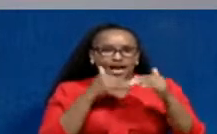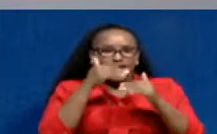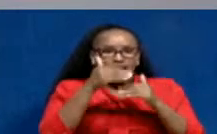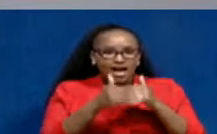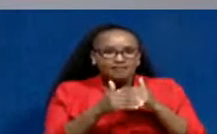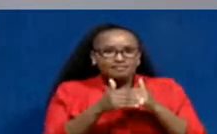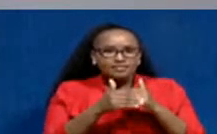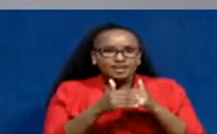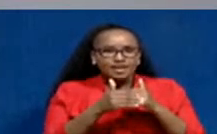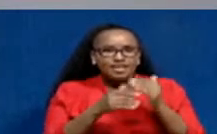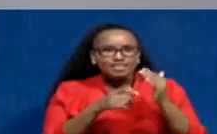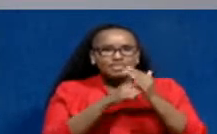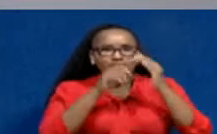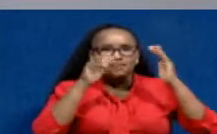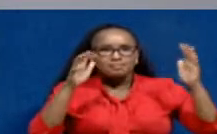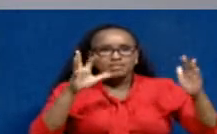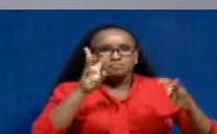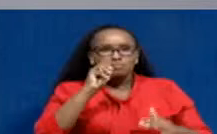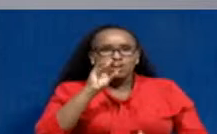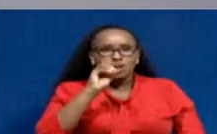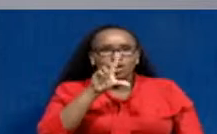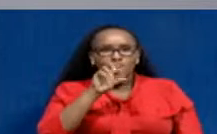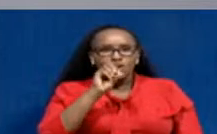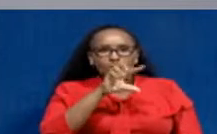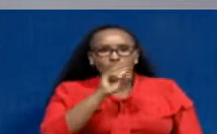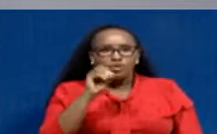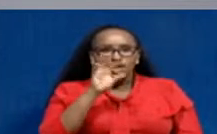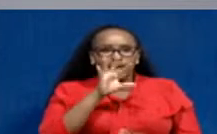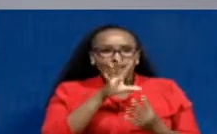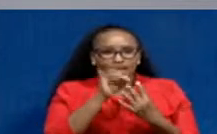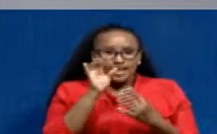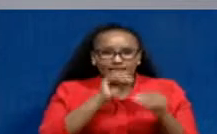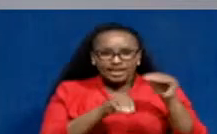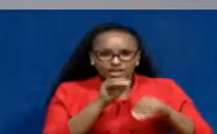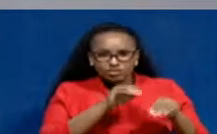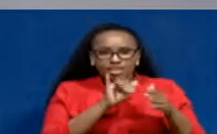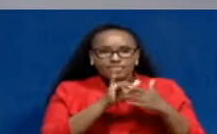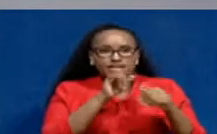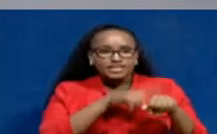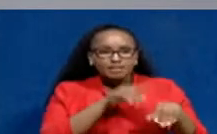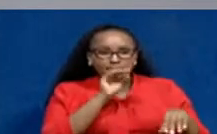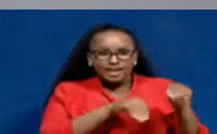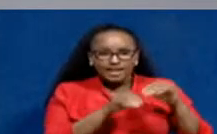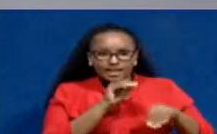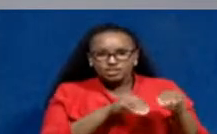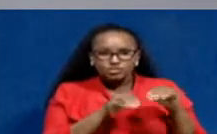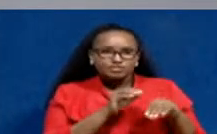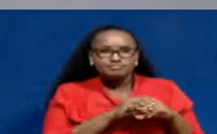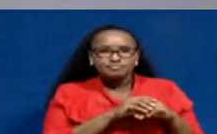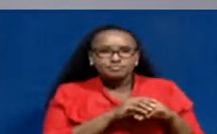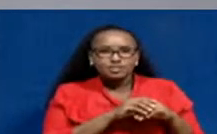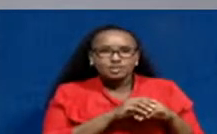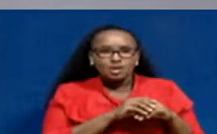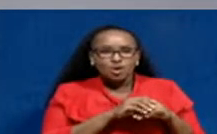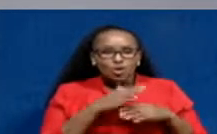after the infamous Mlolongo election. During this election, the Honorable Mwai Kibaki